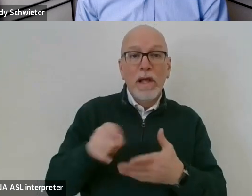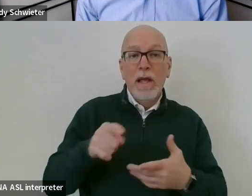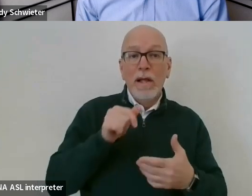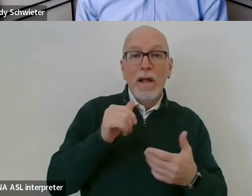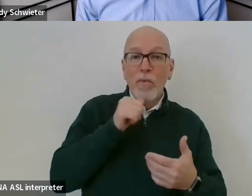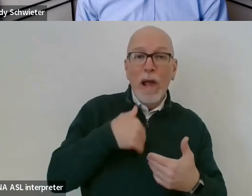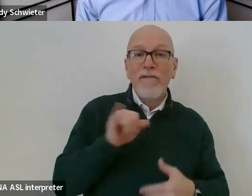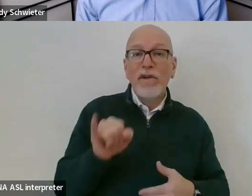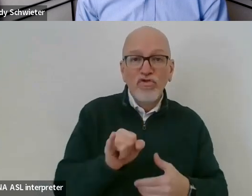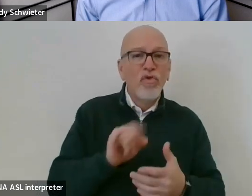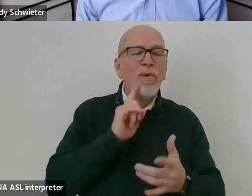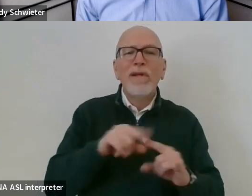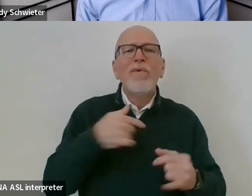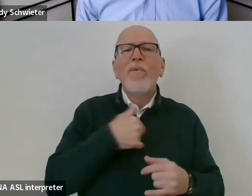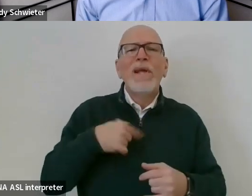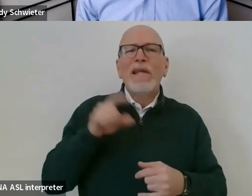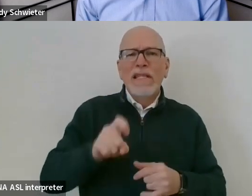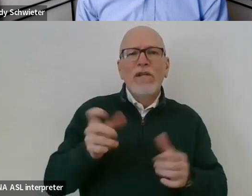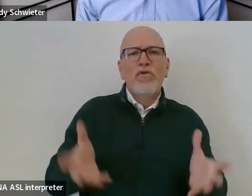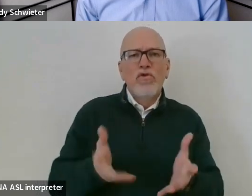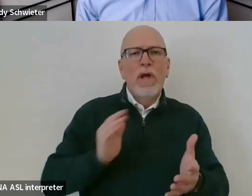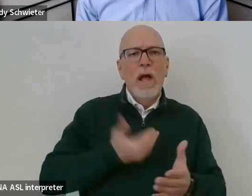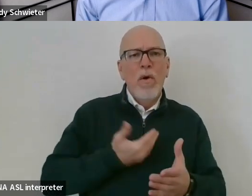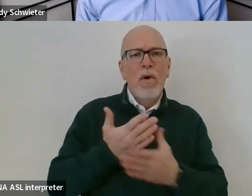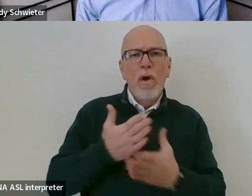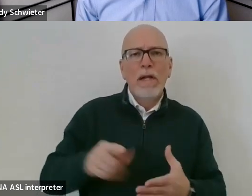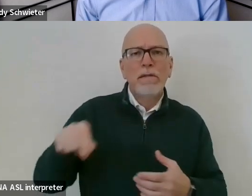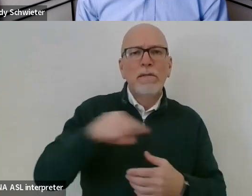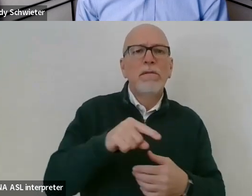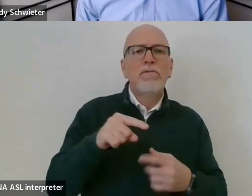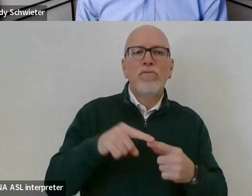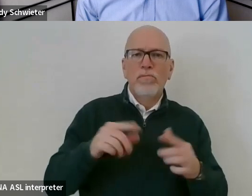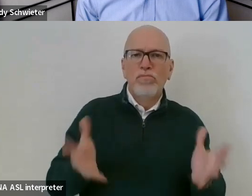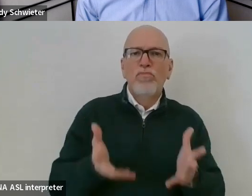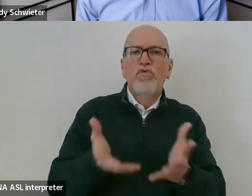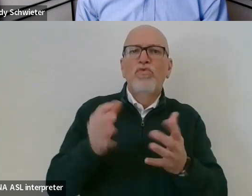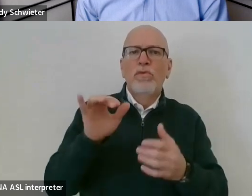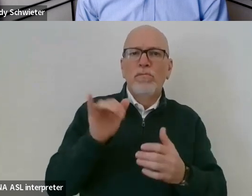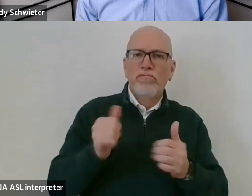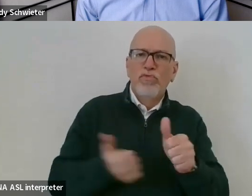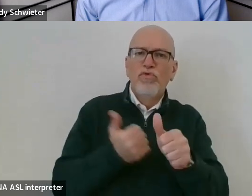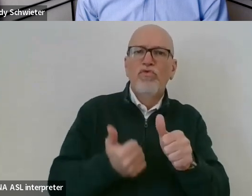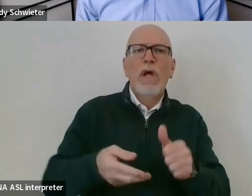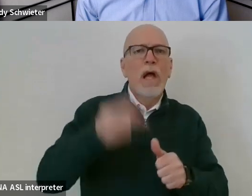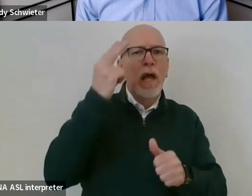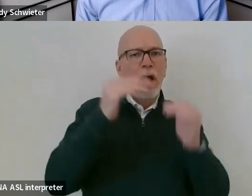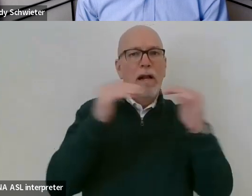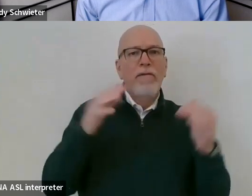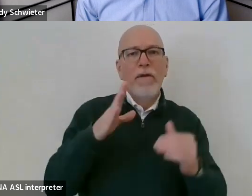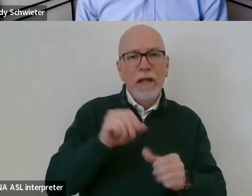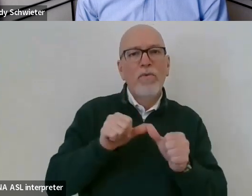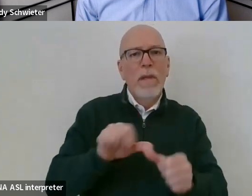so we really need to encourage our colleagues to pursue these high standards and remain